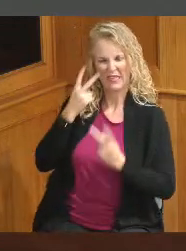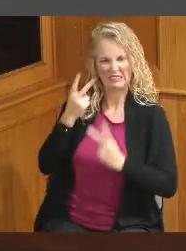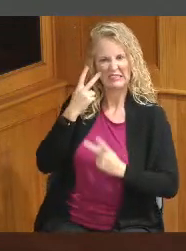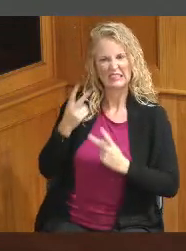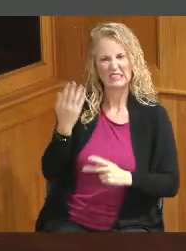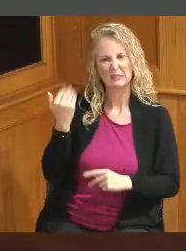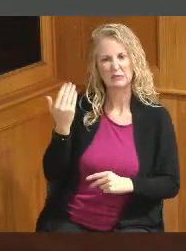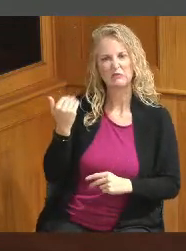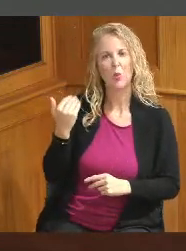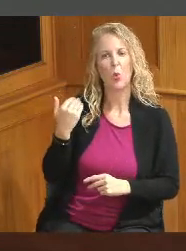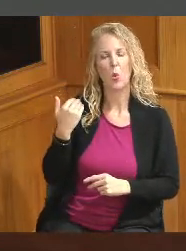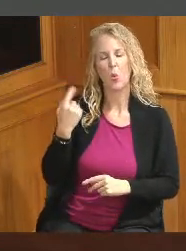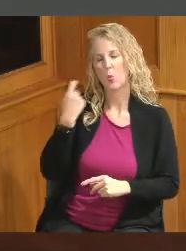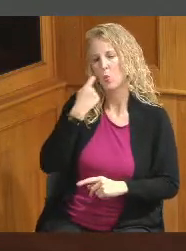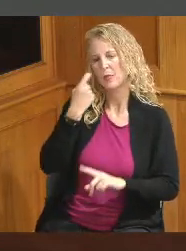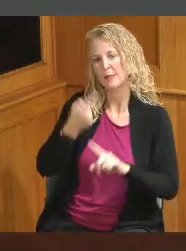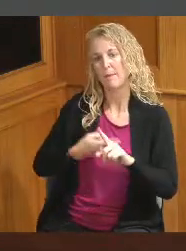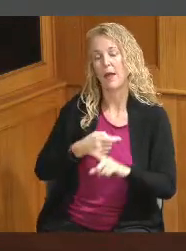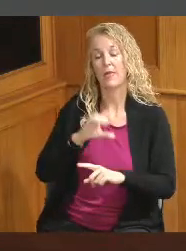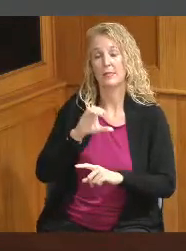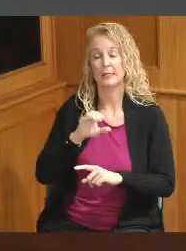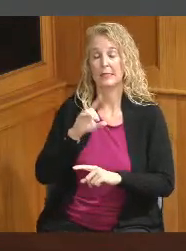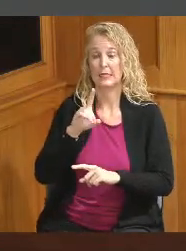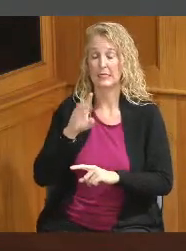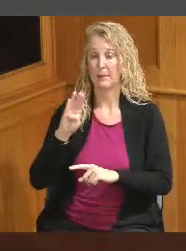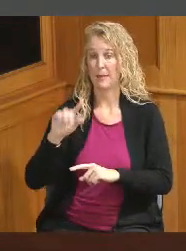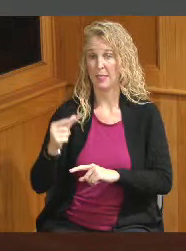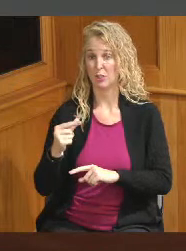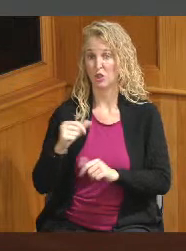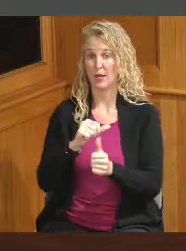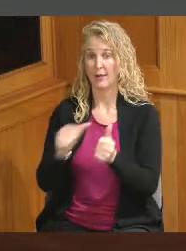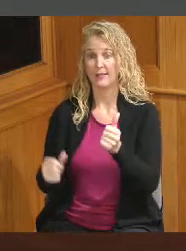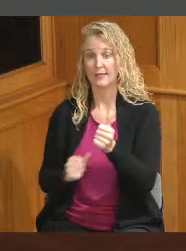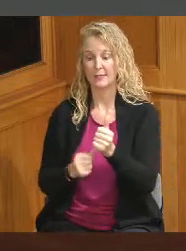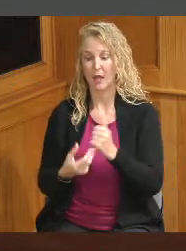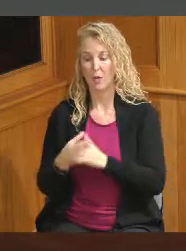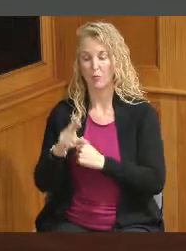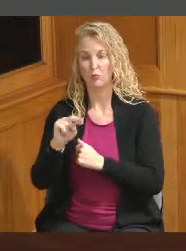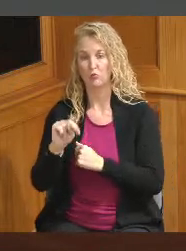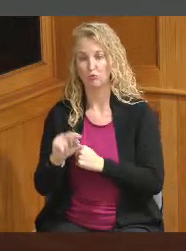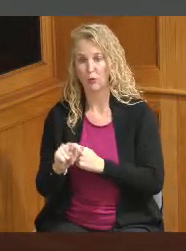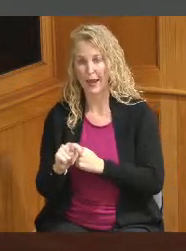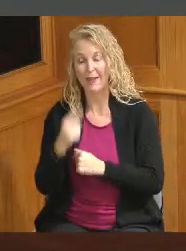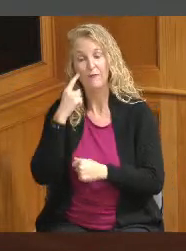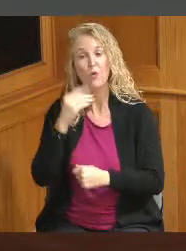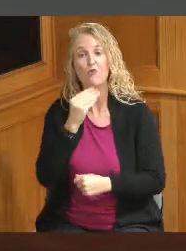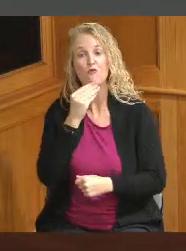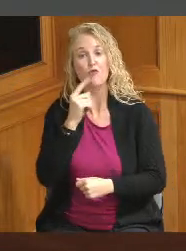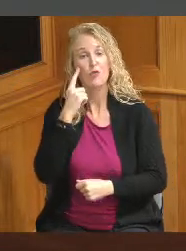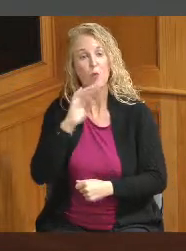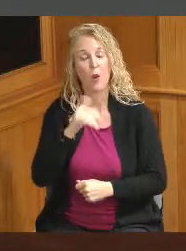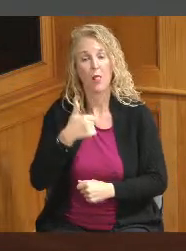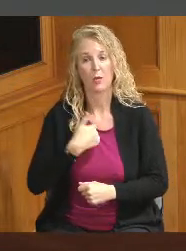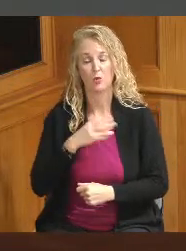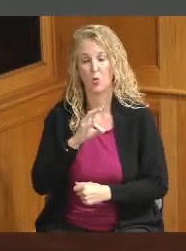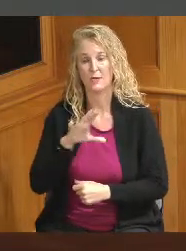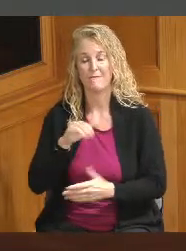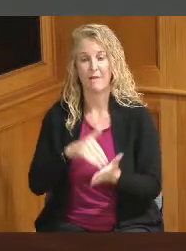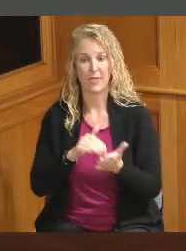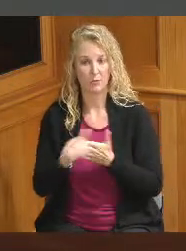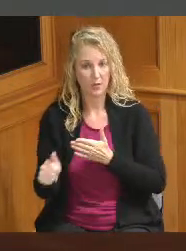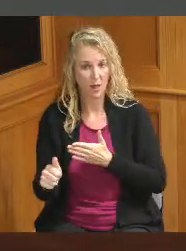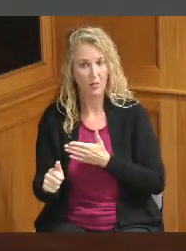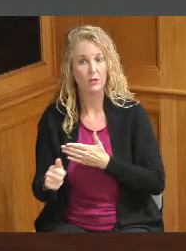past month, a CDBG subrecipient grant, pass-through grant for Food for the Soul for $75,000